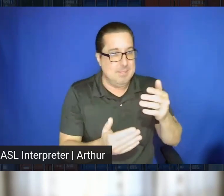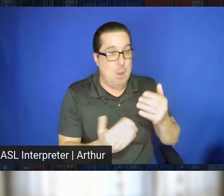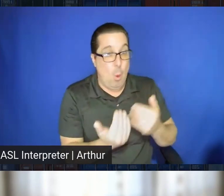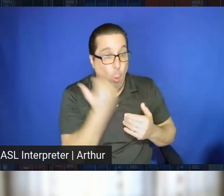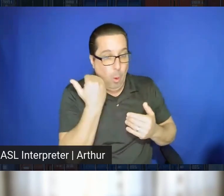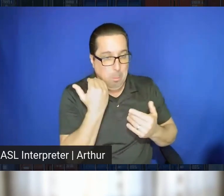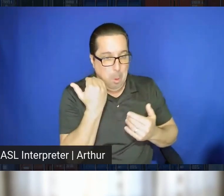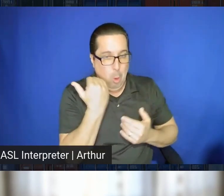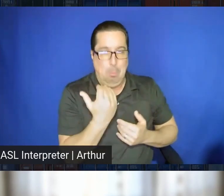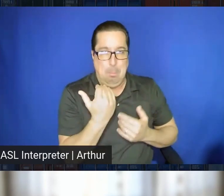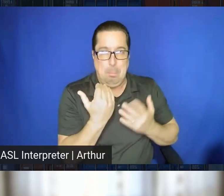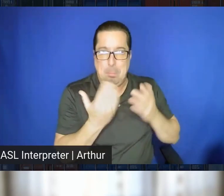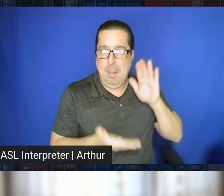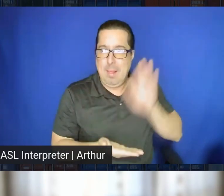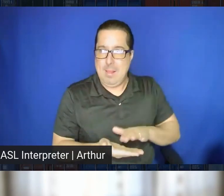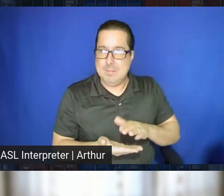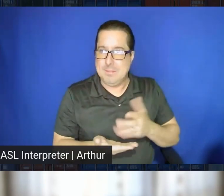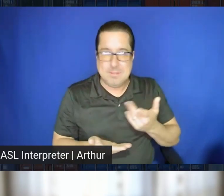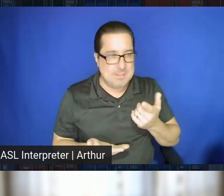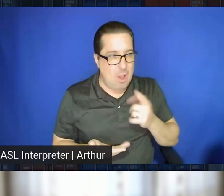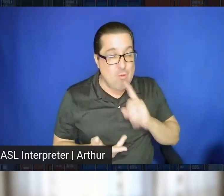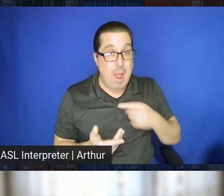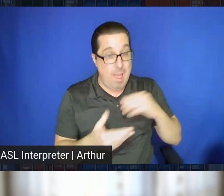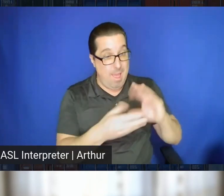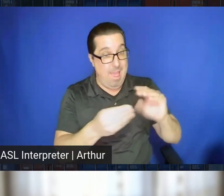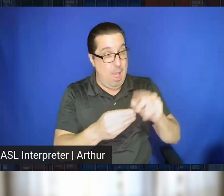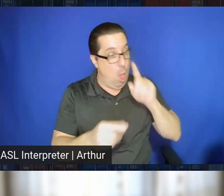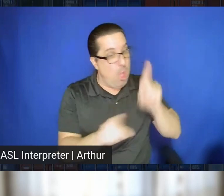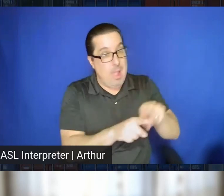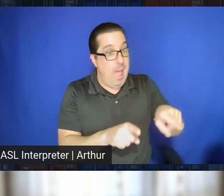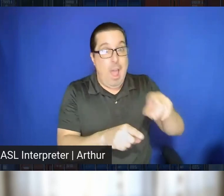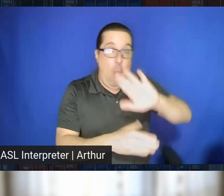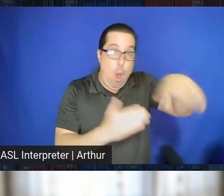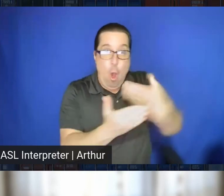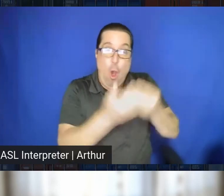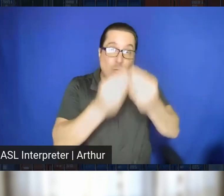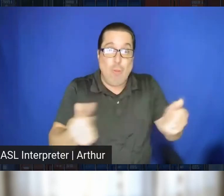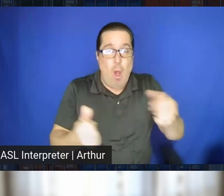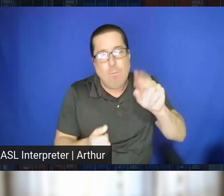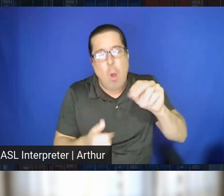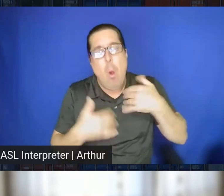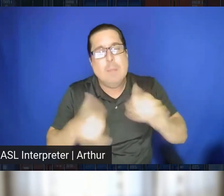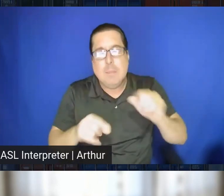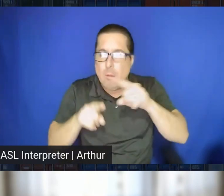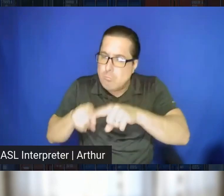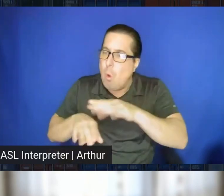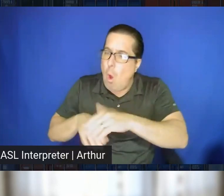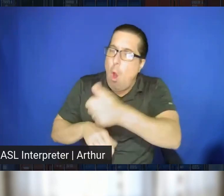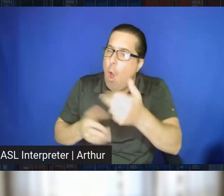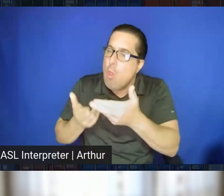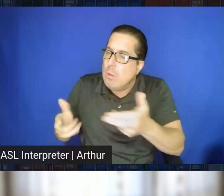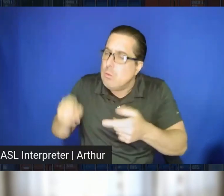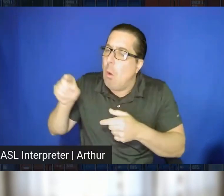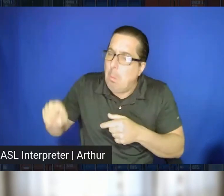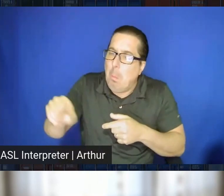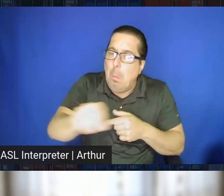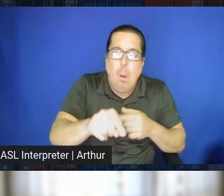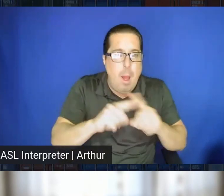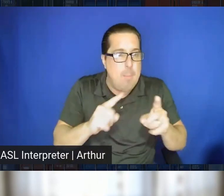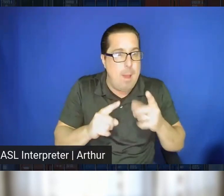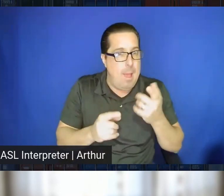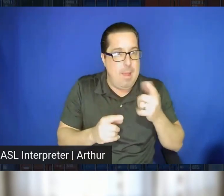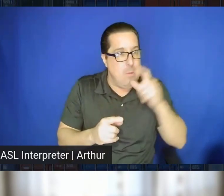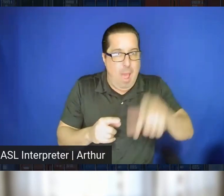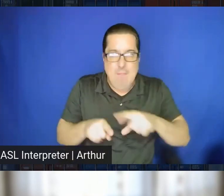that, because to some extent, as engineers, we will use the resources that we're, things will expand to fill the resources that we